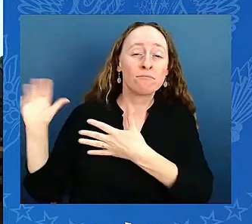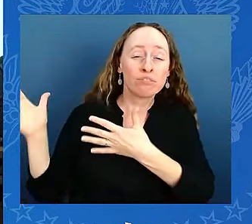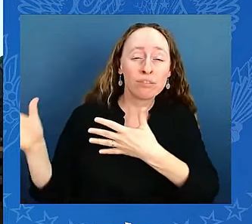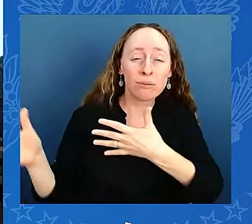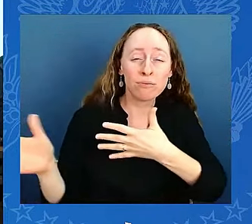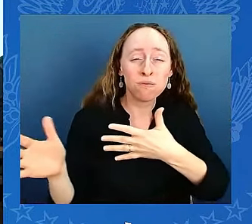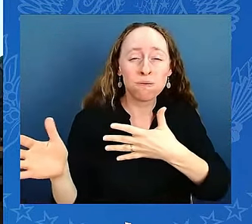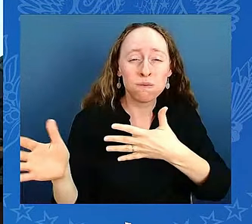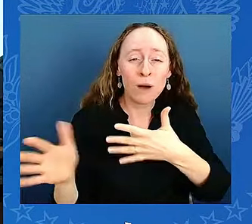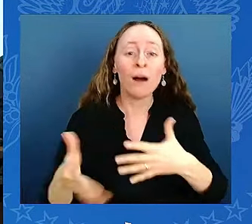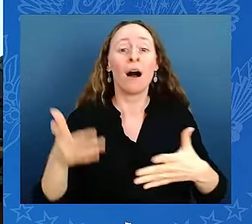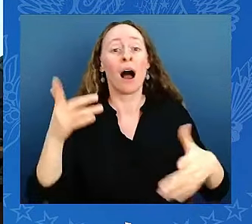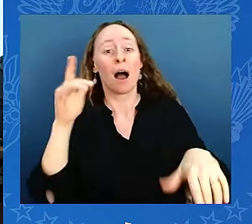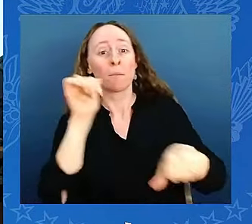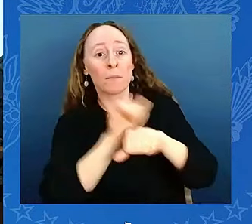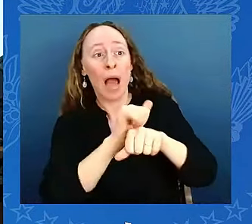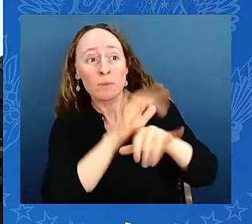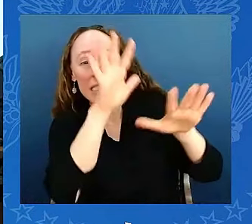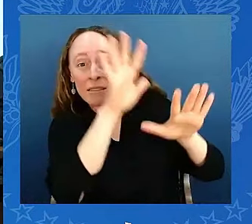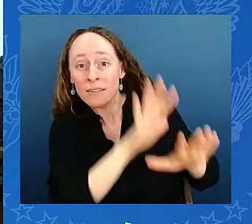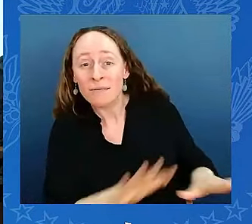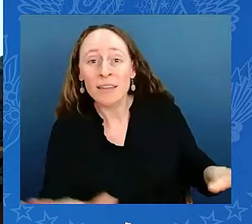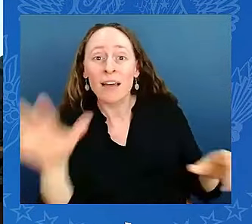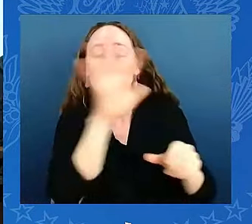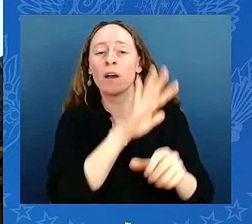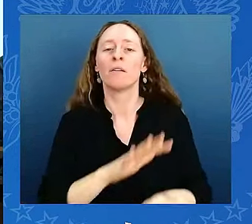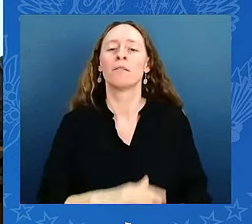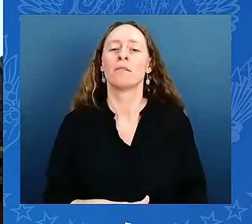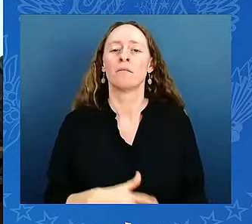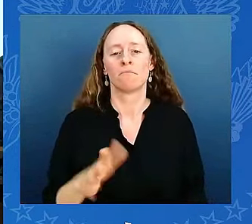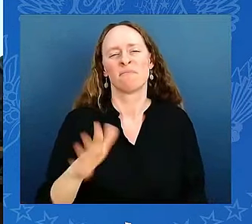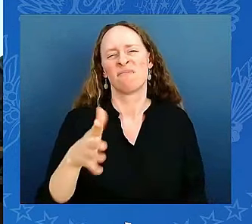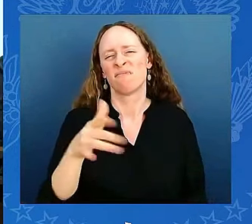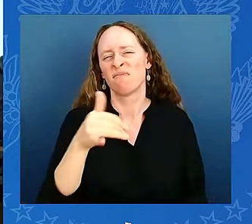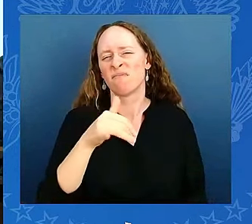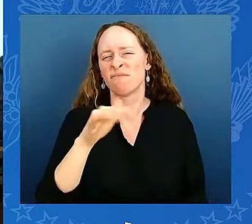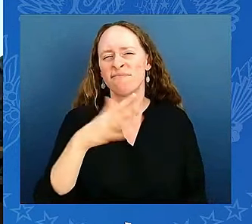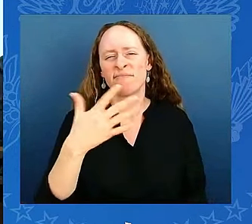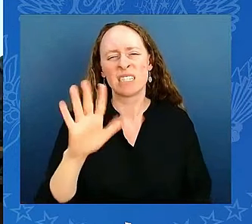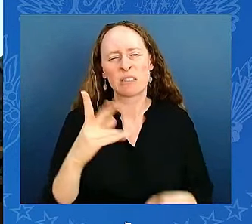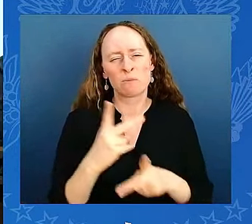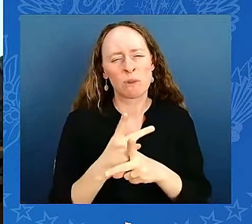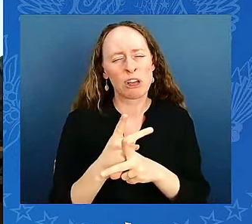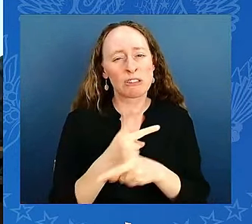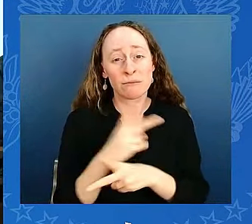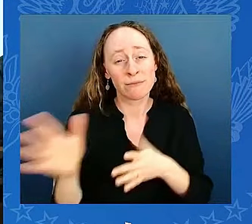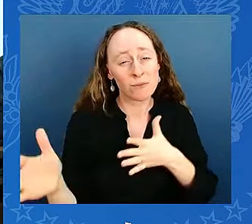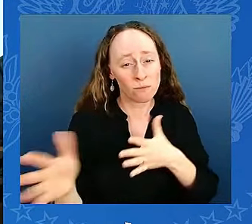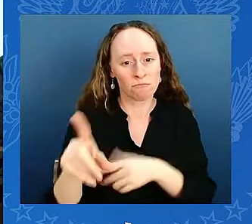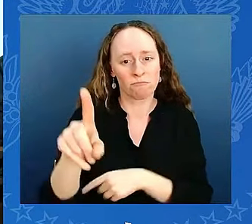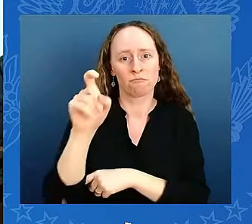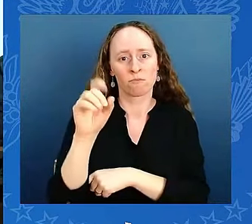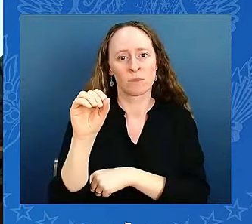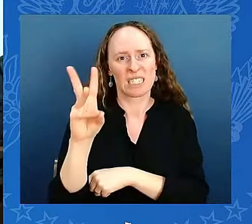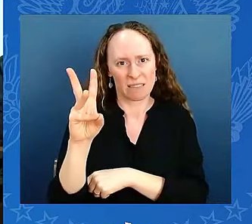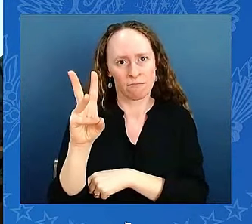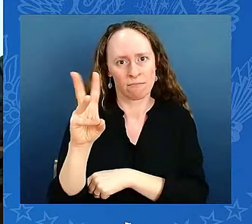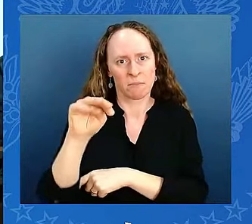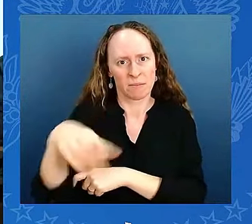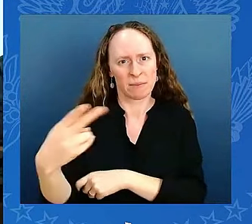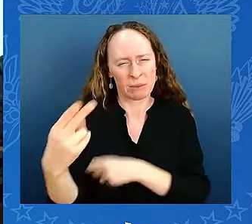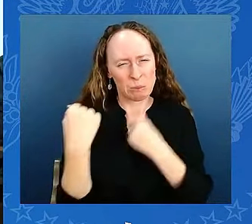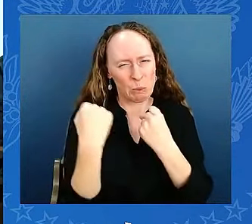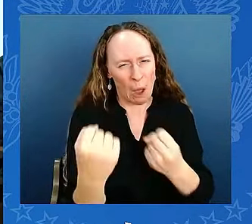the highest wind gustage around Mount Mitchell at 106 miles an hour. We had 8 confirmed tornadoes